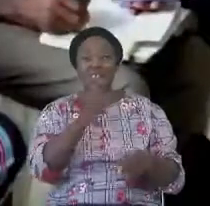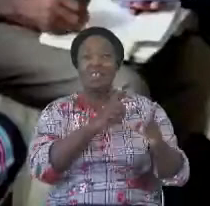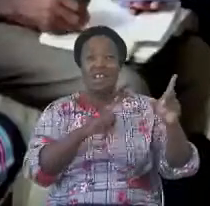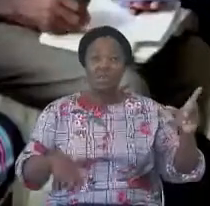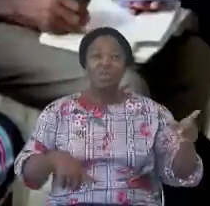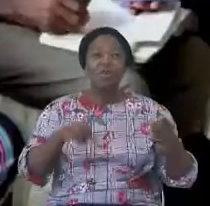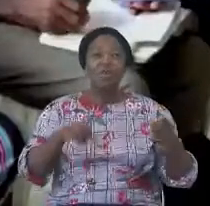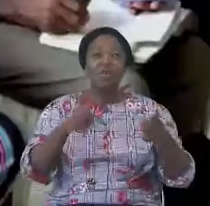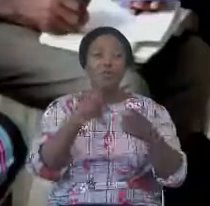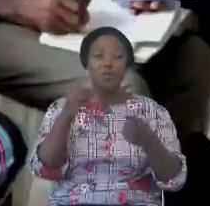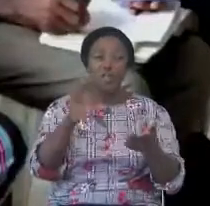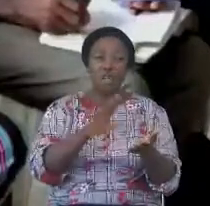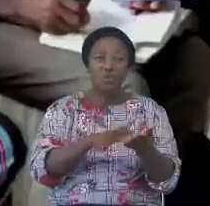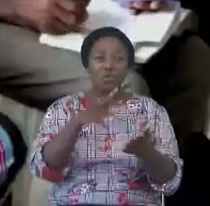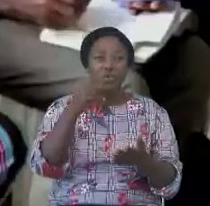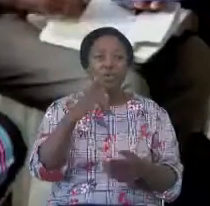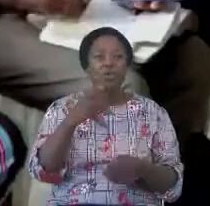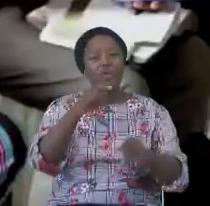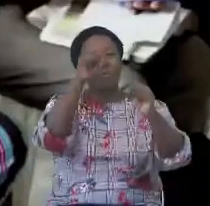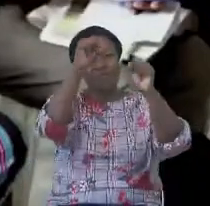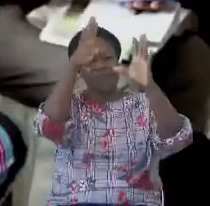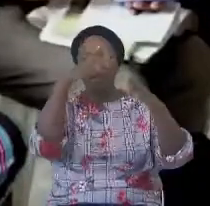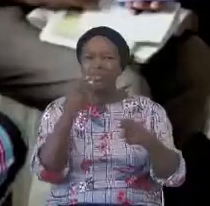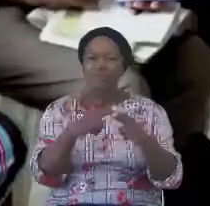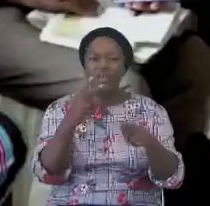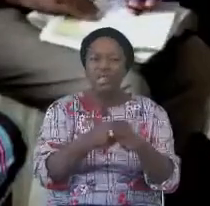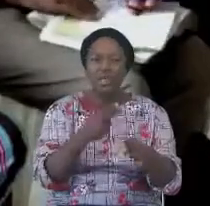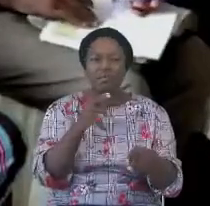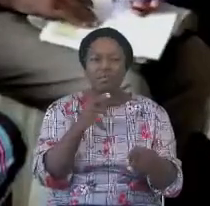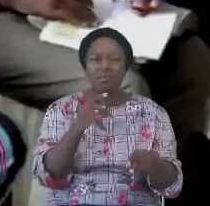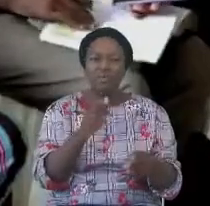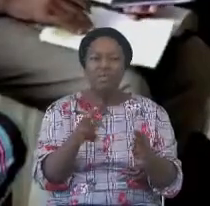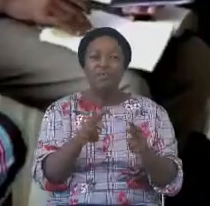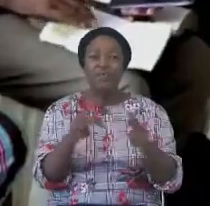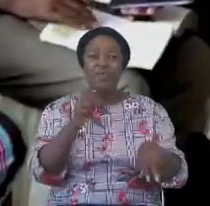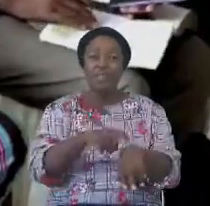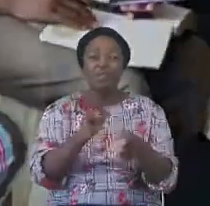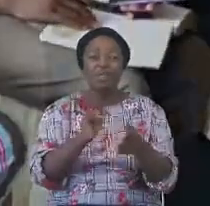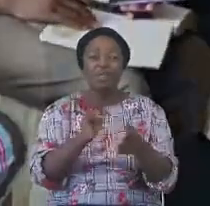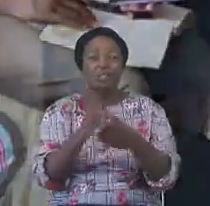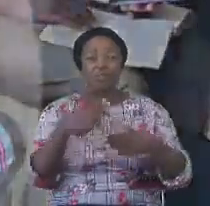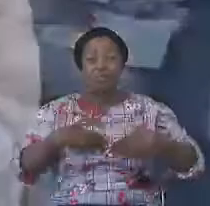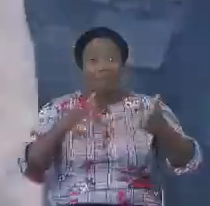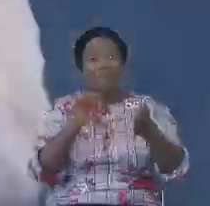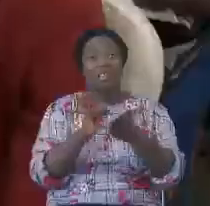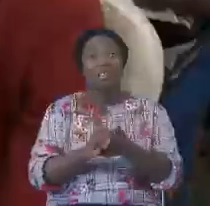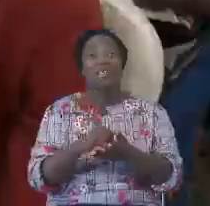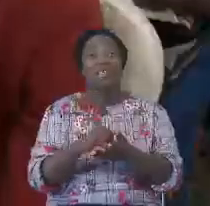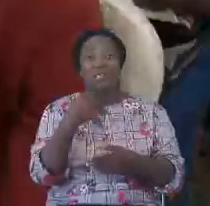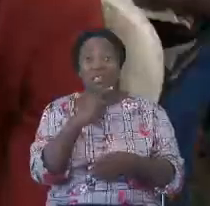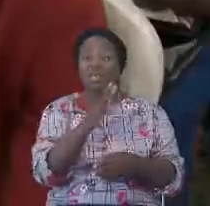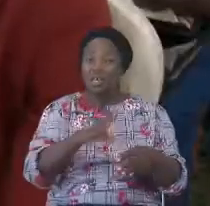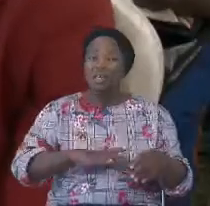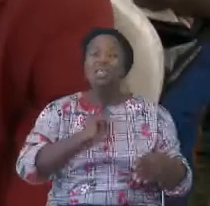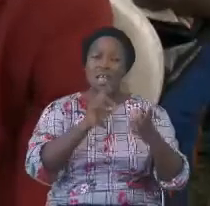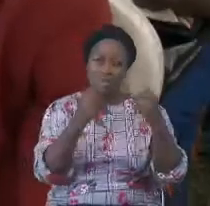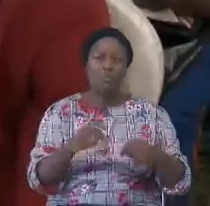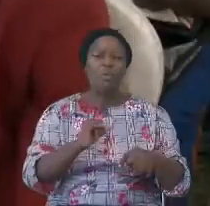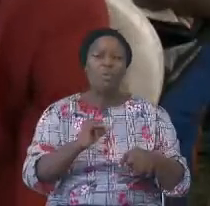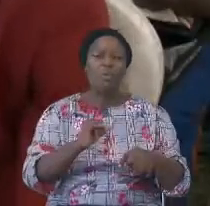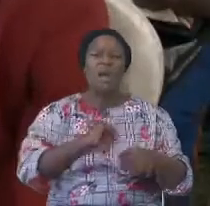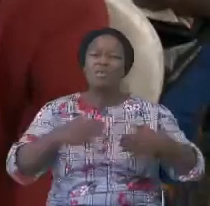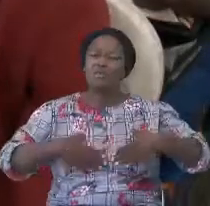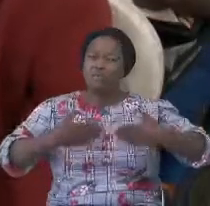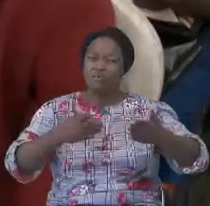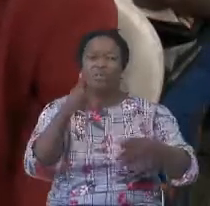that Jesus Christ is Lord, to the glory of the Father. The moment you confess and